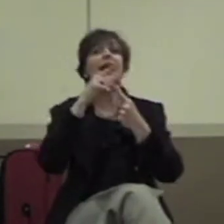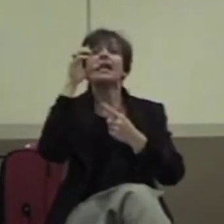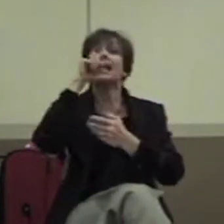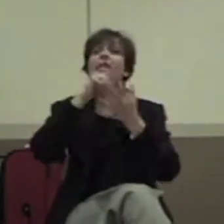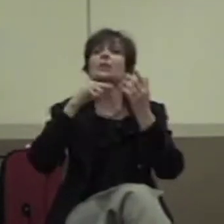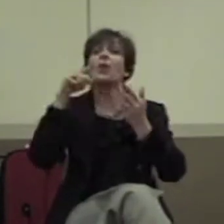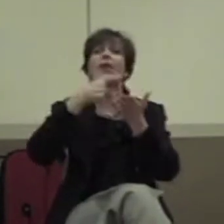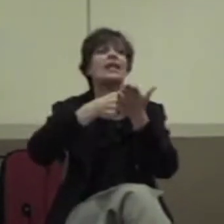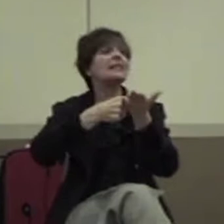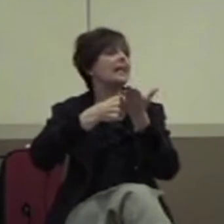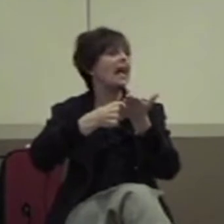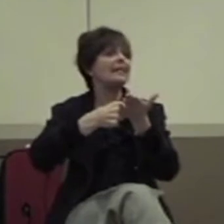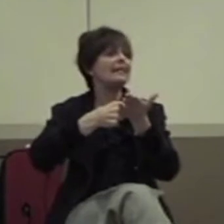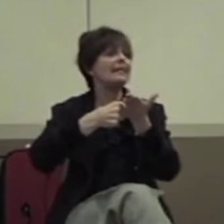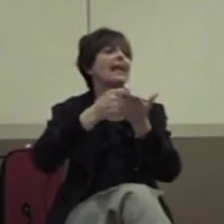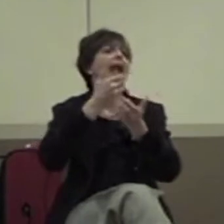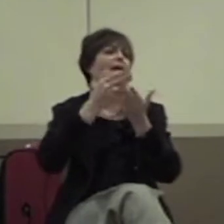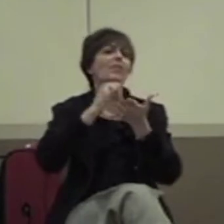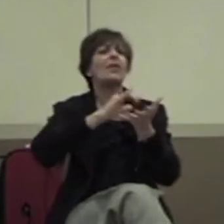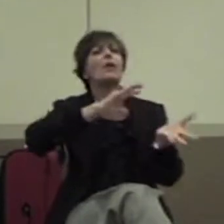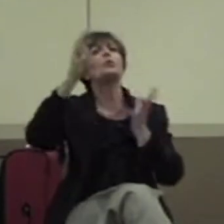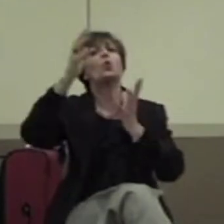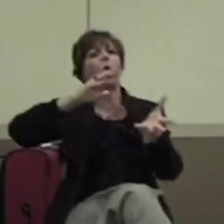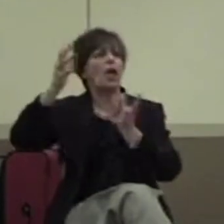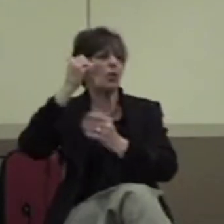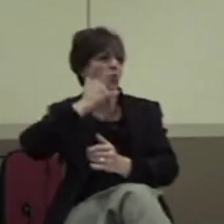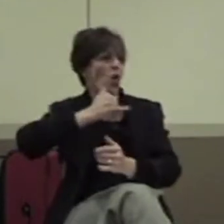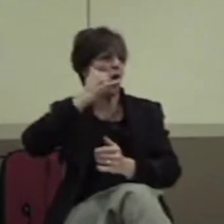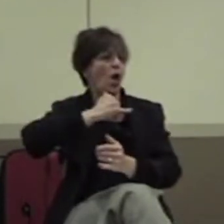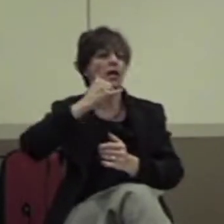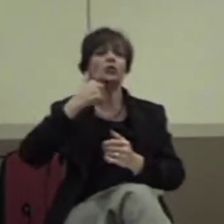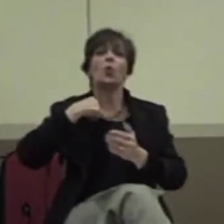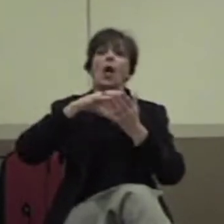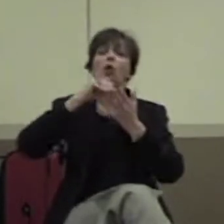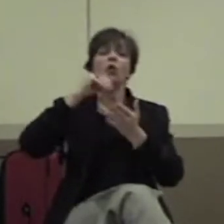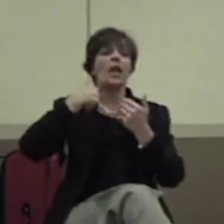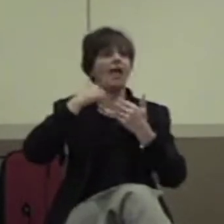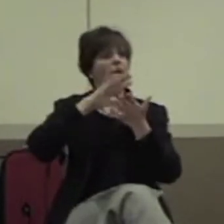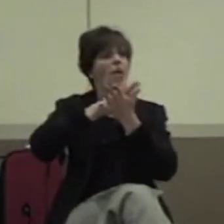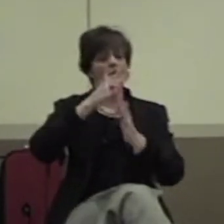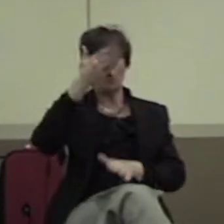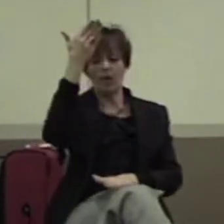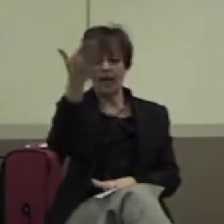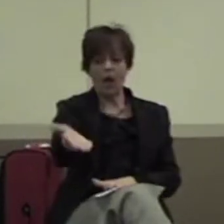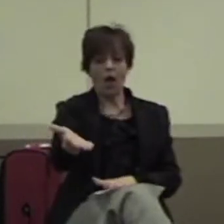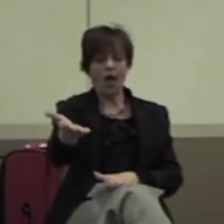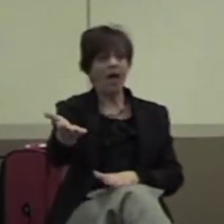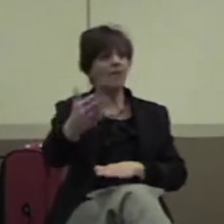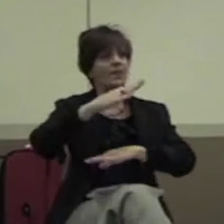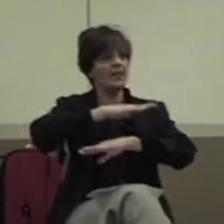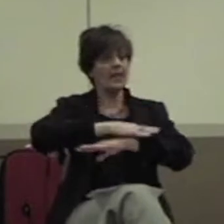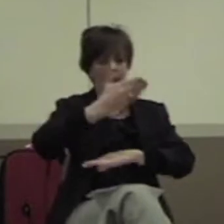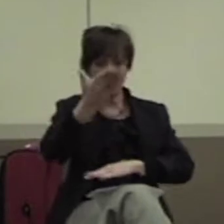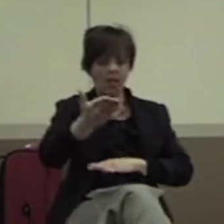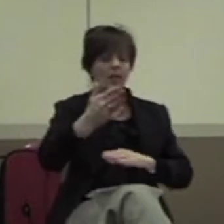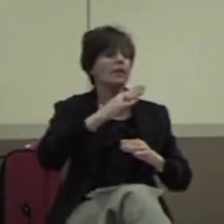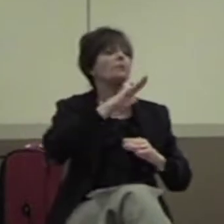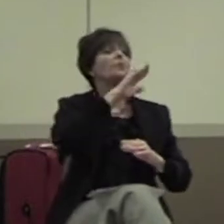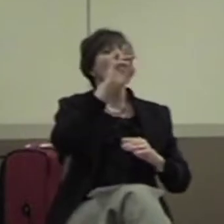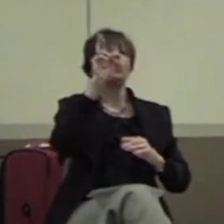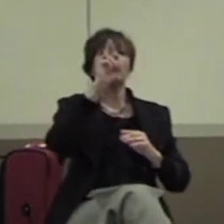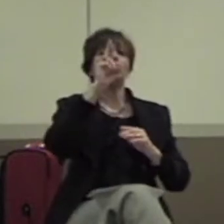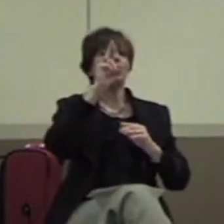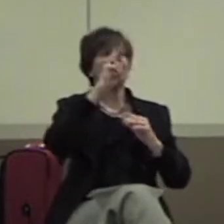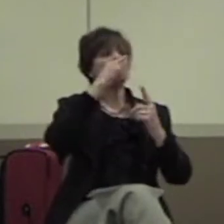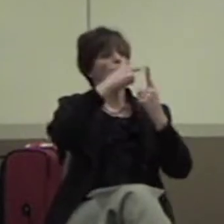about? Everything that was going wrong. So I learned to lay a piece of paper down on the table that said Richie's